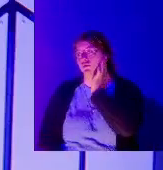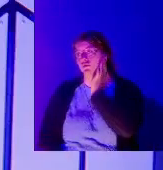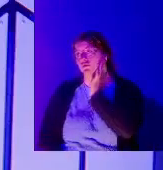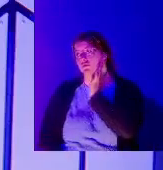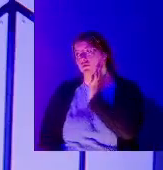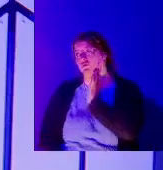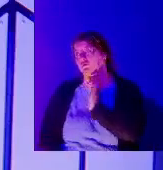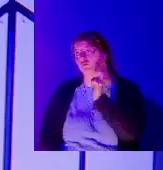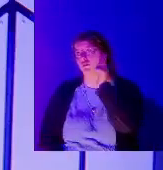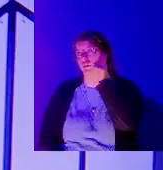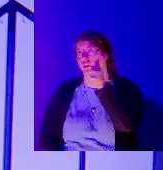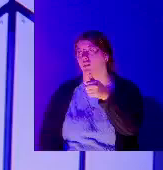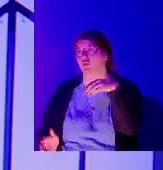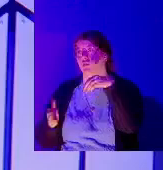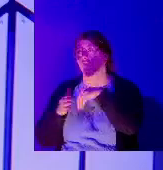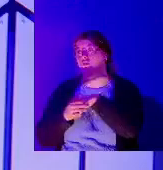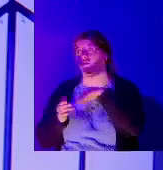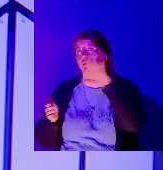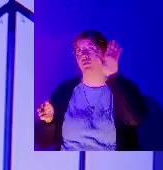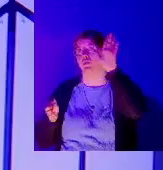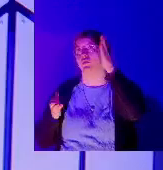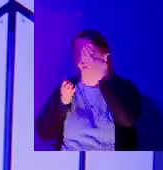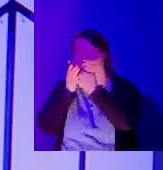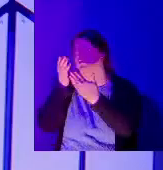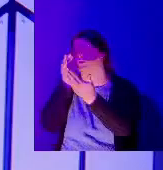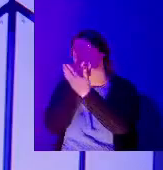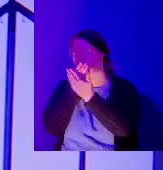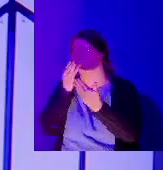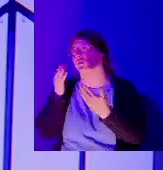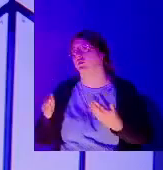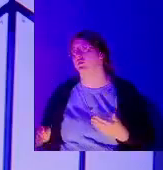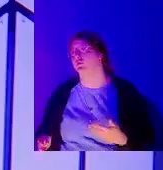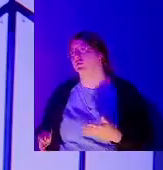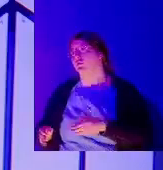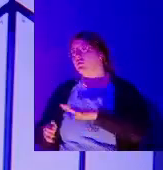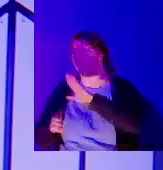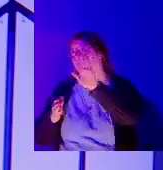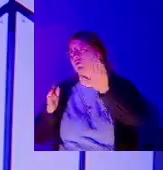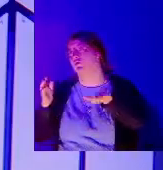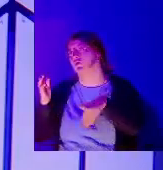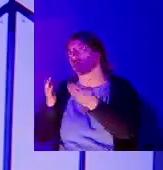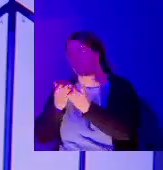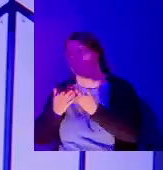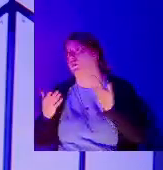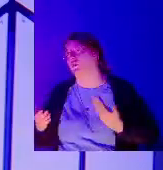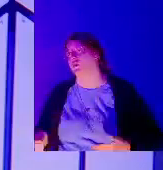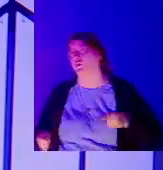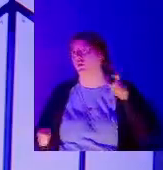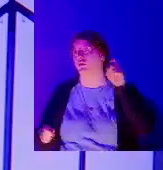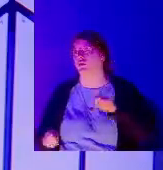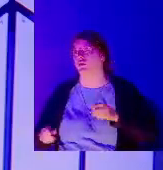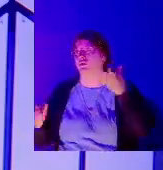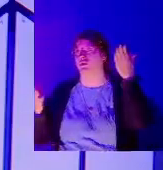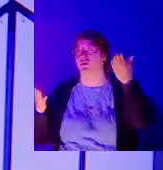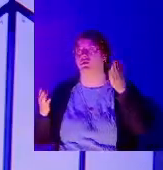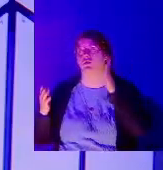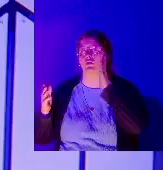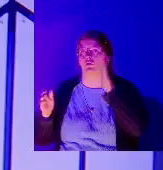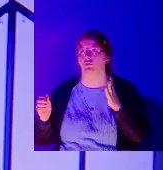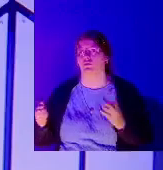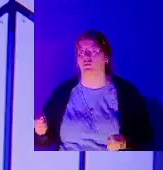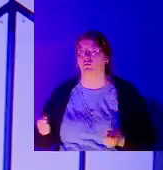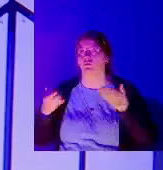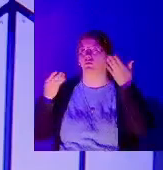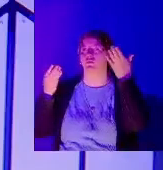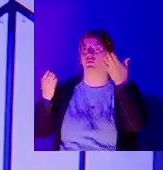for tomorrow's in your hands, and all I need you will